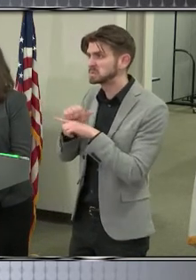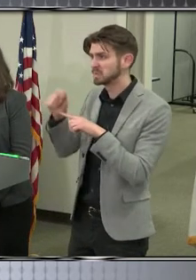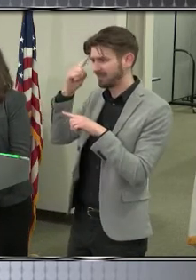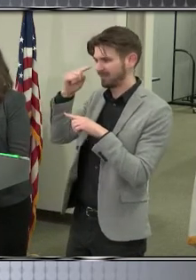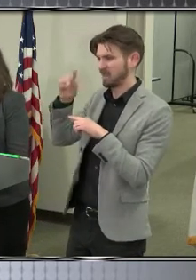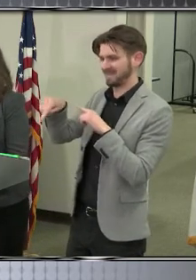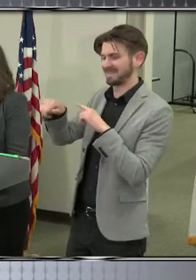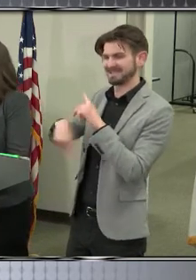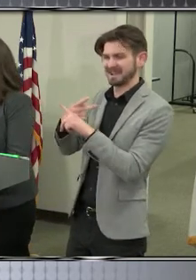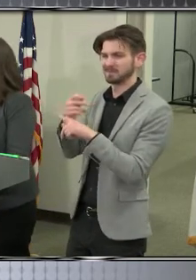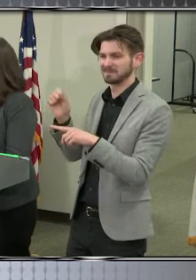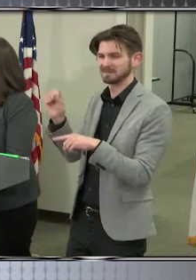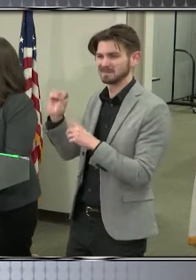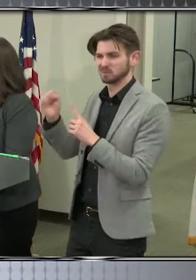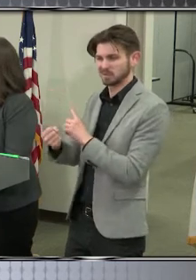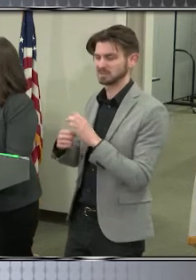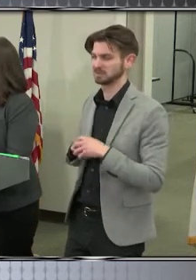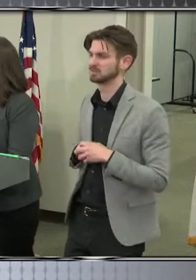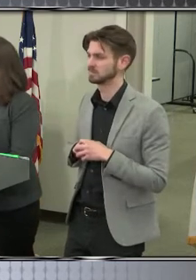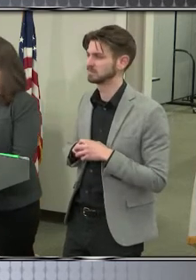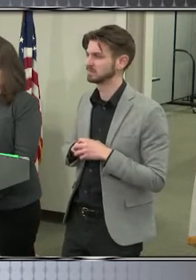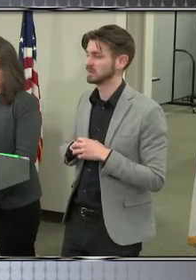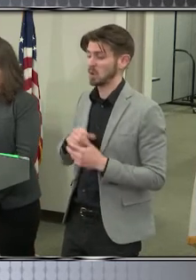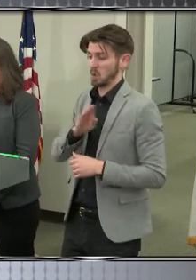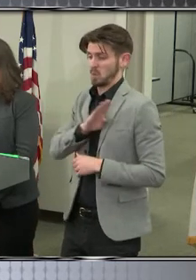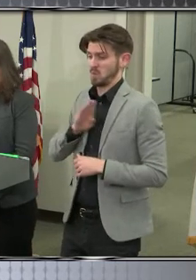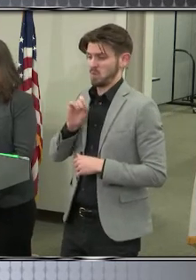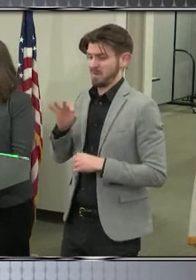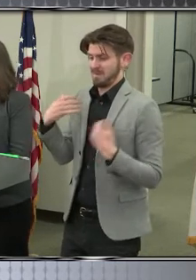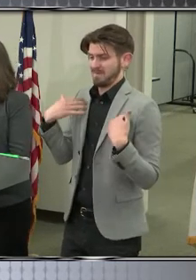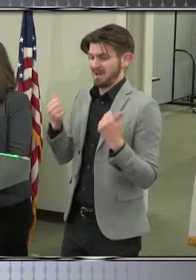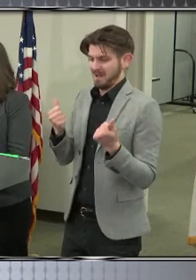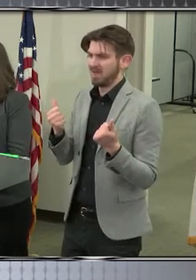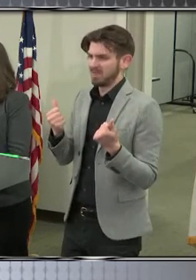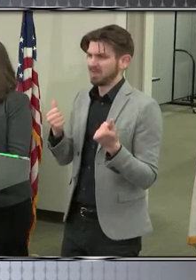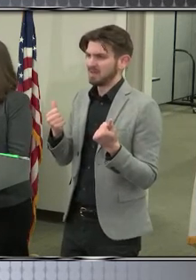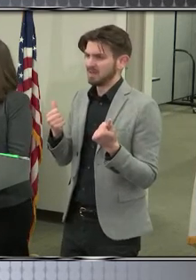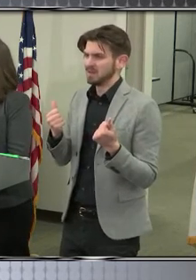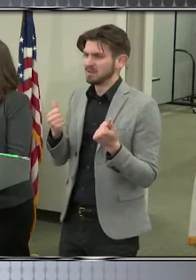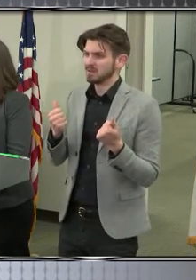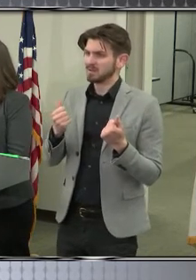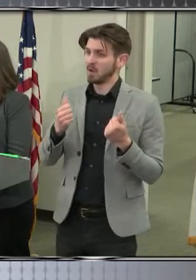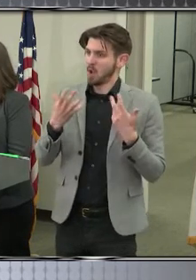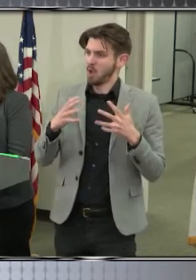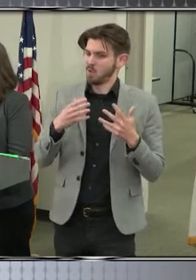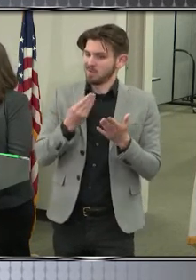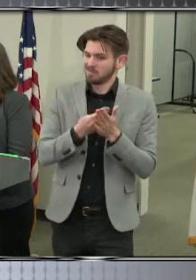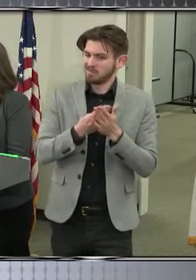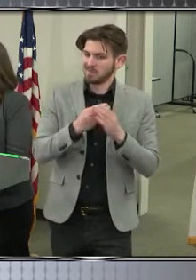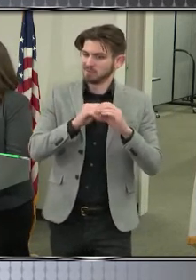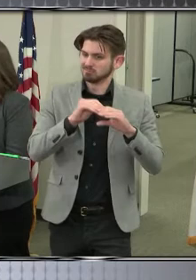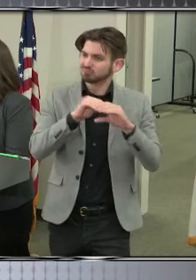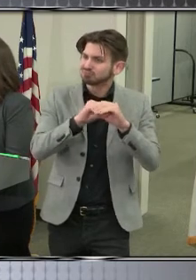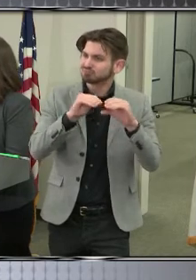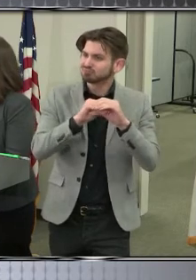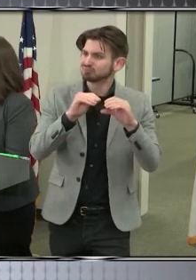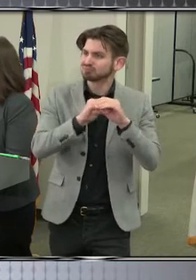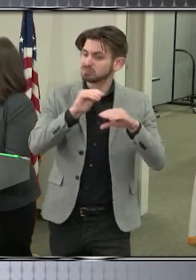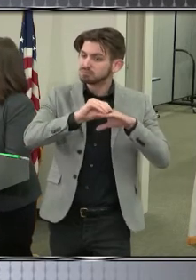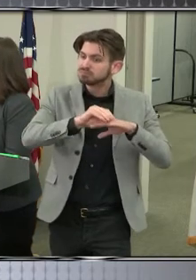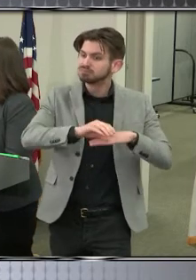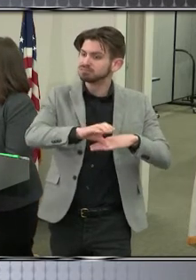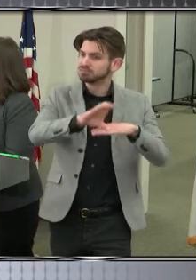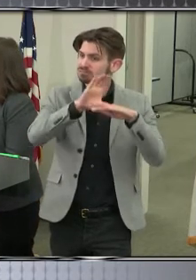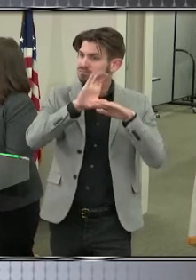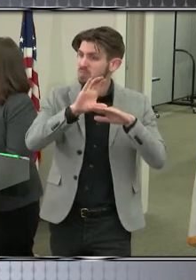this. Our Board of Health has proactively set aside reserve funds for situations such as this so that we can be